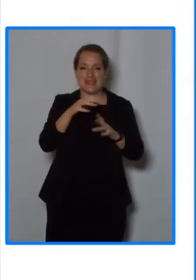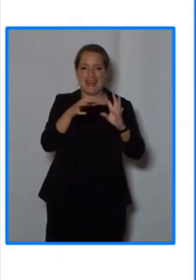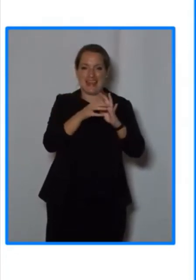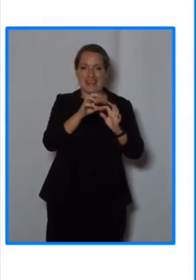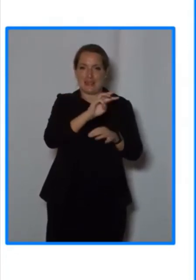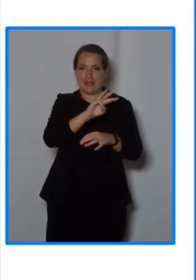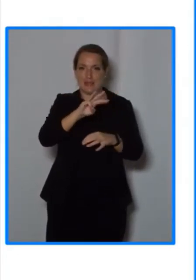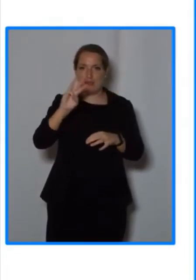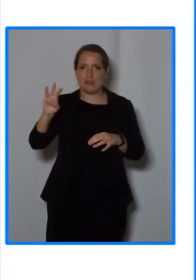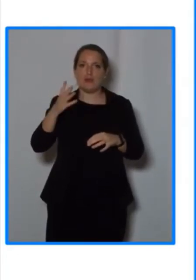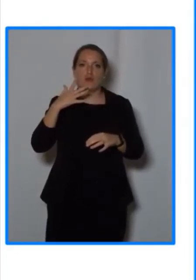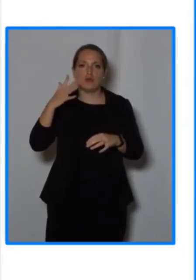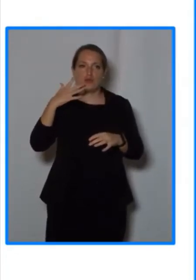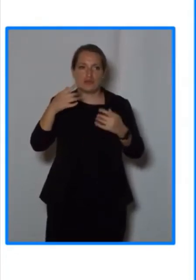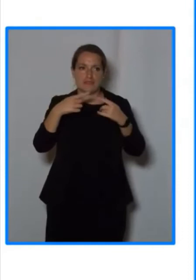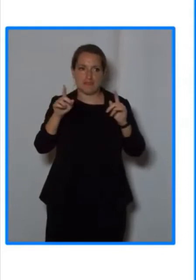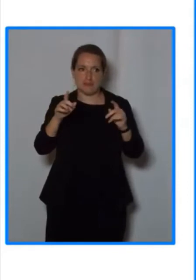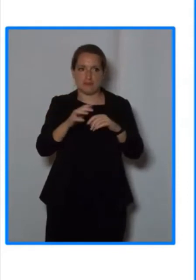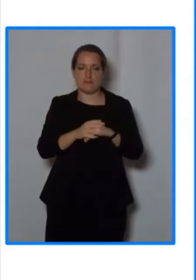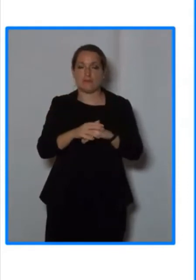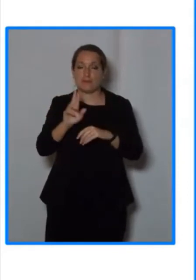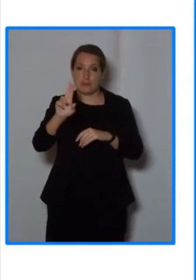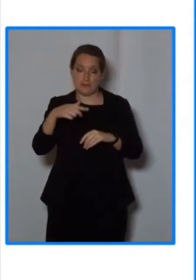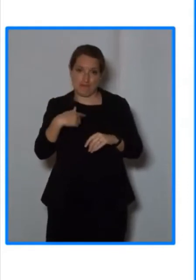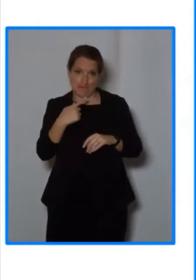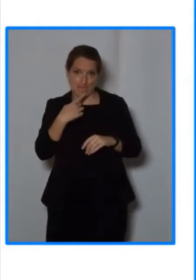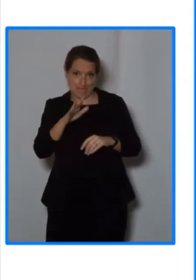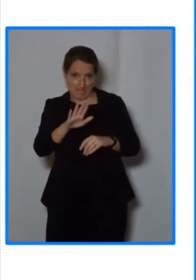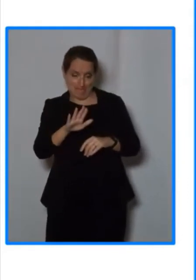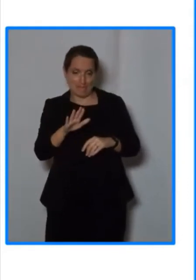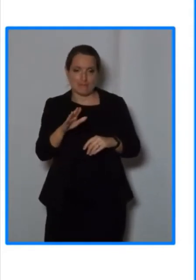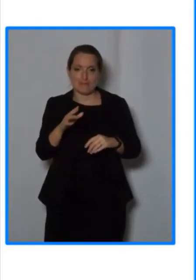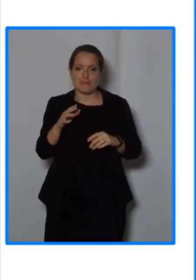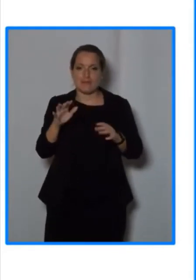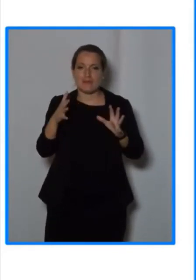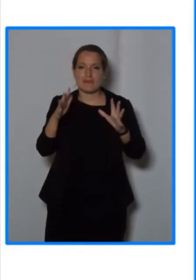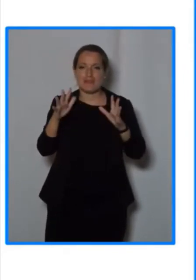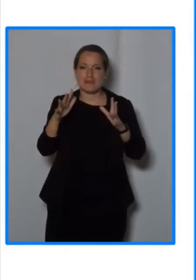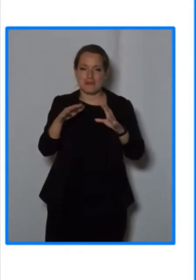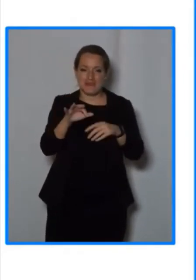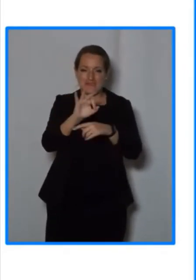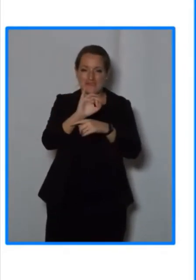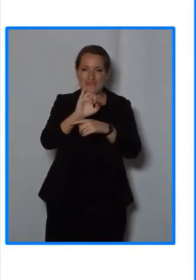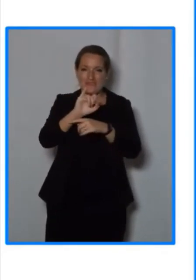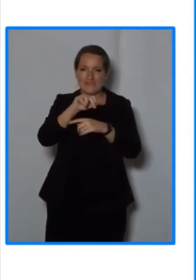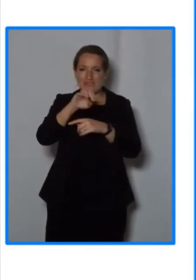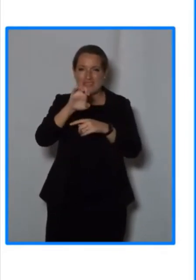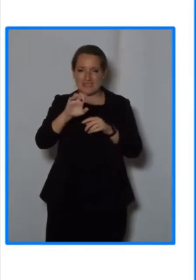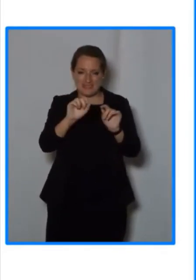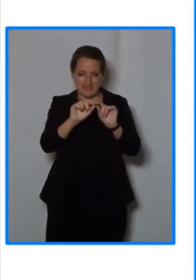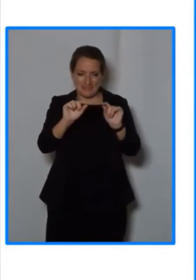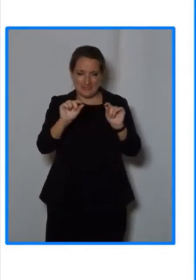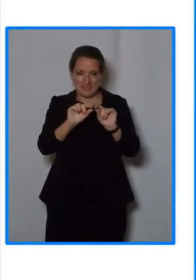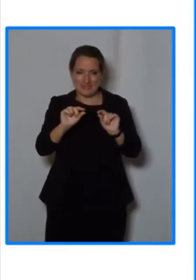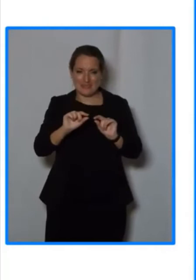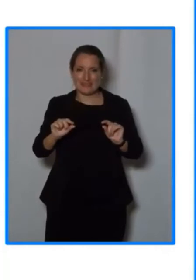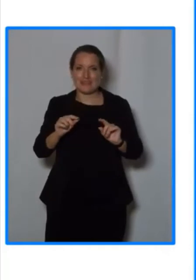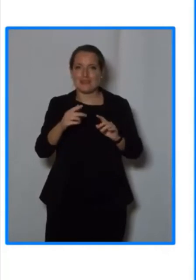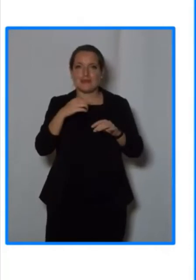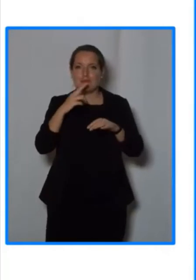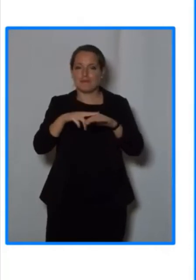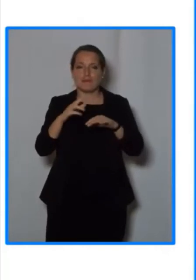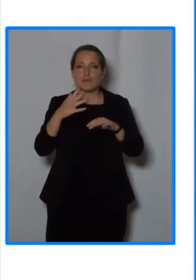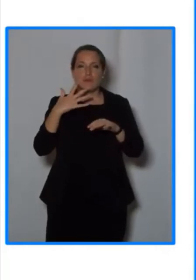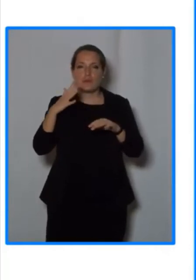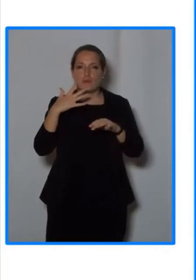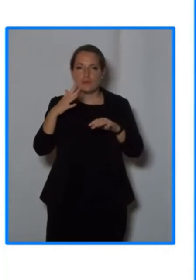fine print as well. I'll tell you a secret. Not even fine print can have poor color contrast. There is no reason for you to